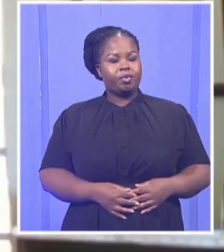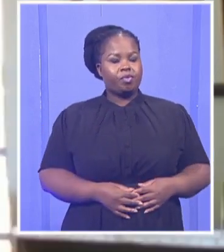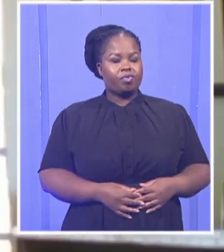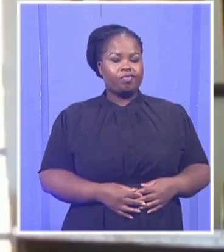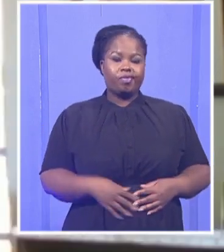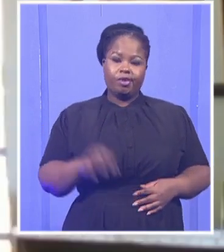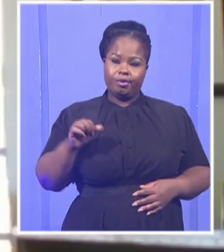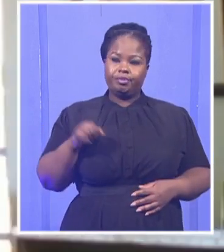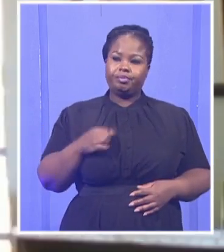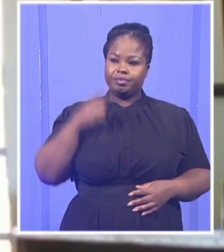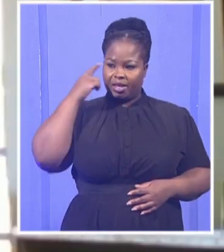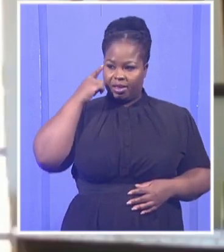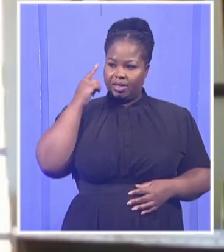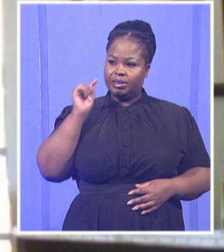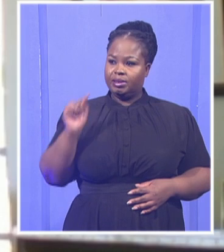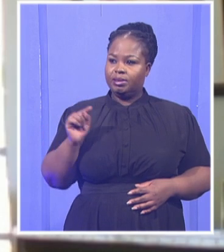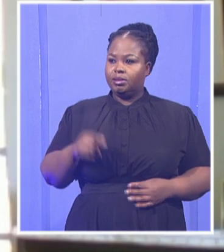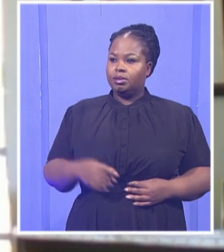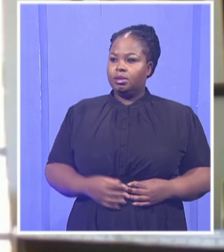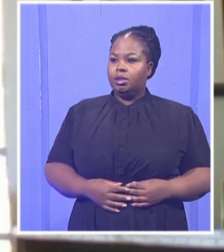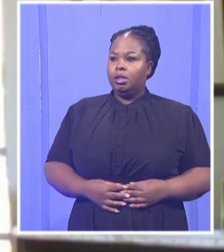Yes, I think that the